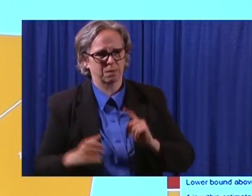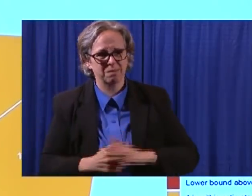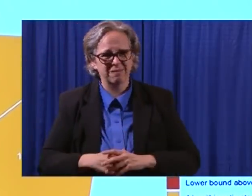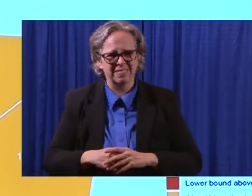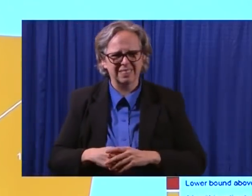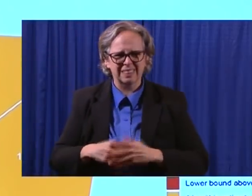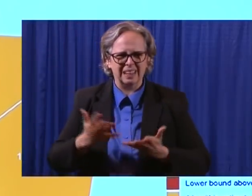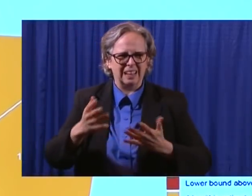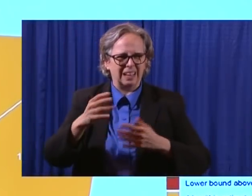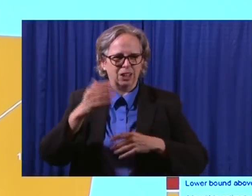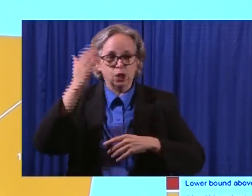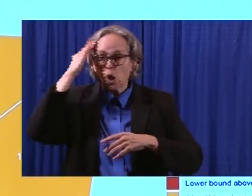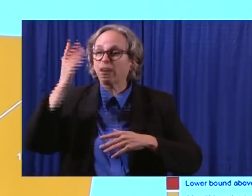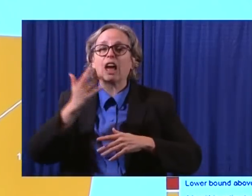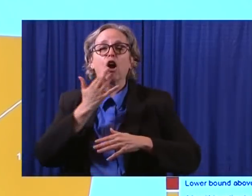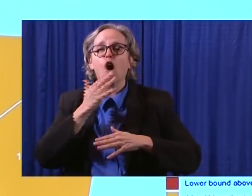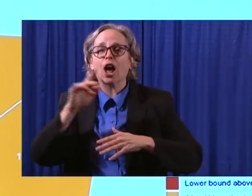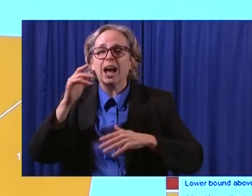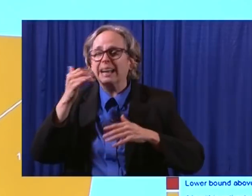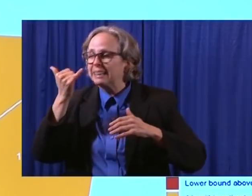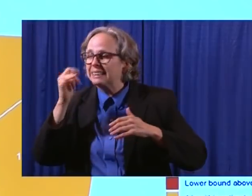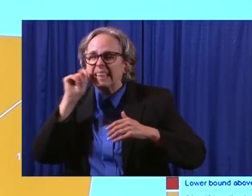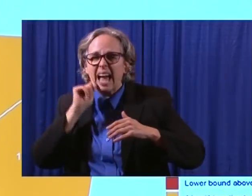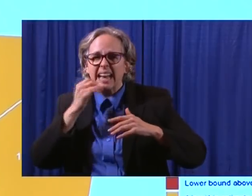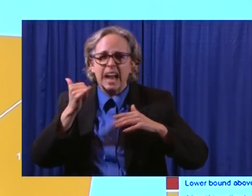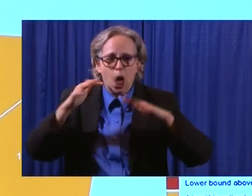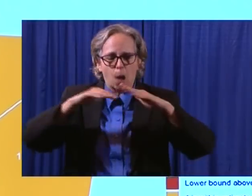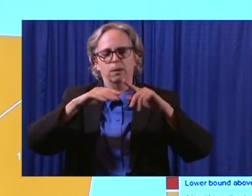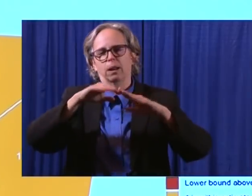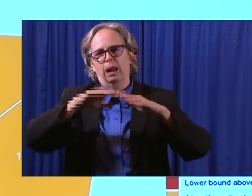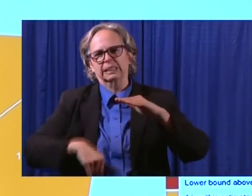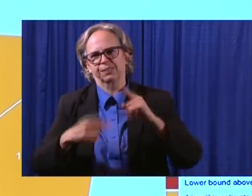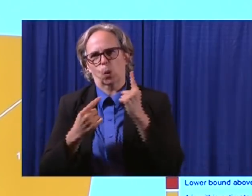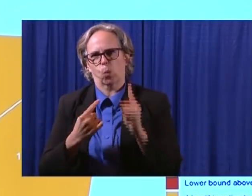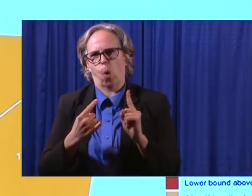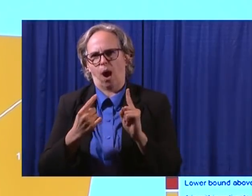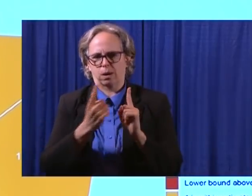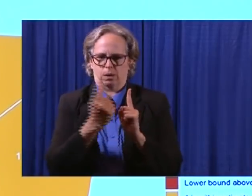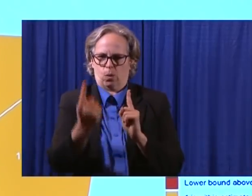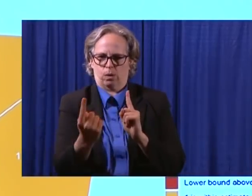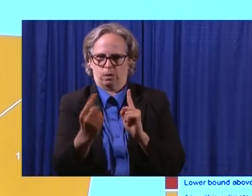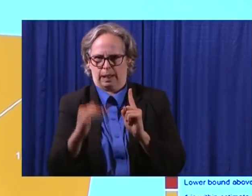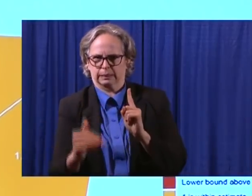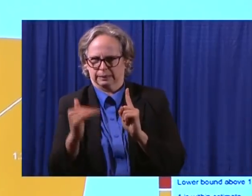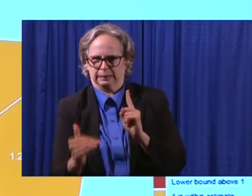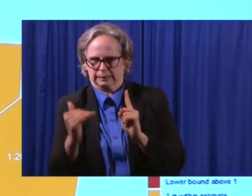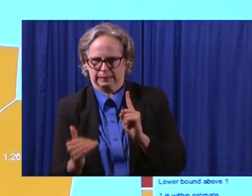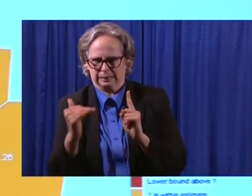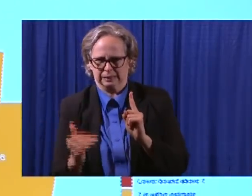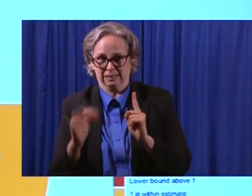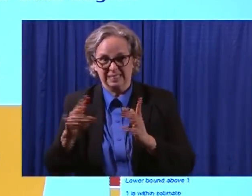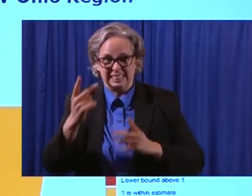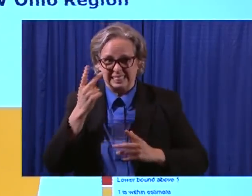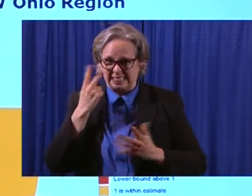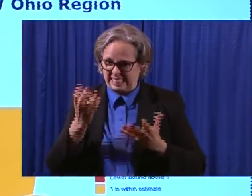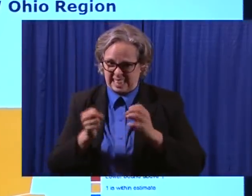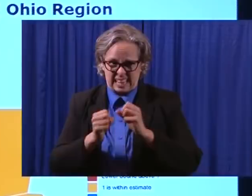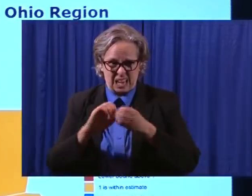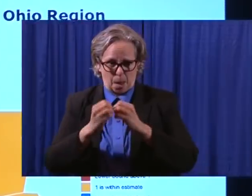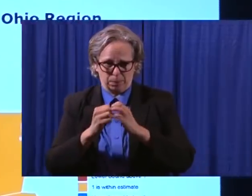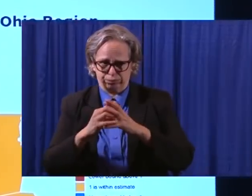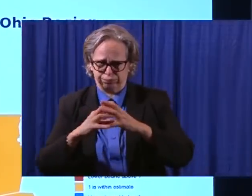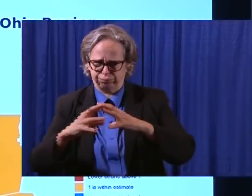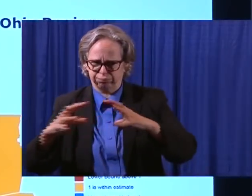are actually below 1. And so it really does show the concentration in the greater Cincinnati, the region